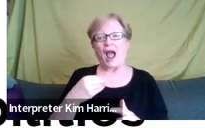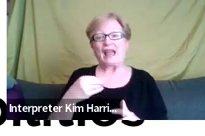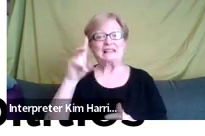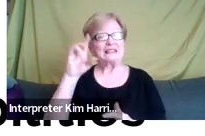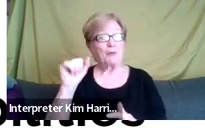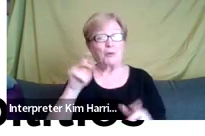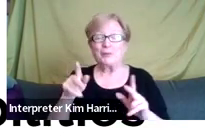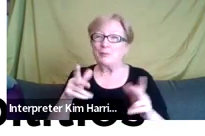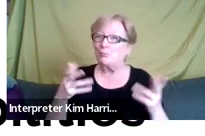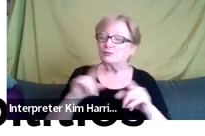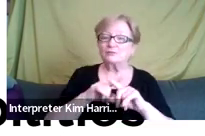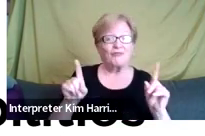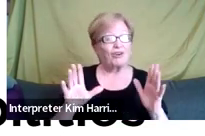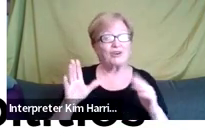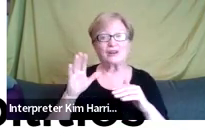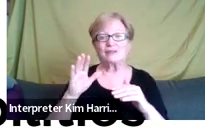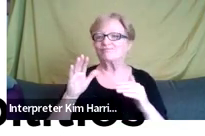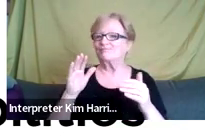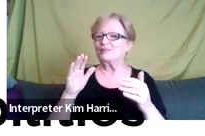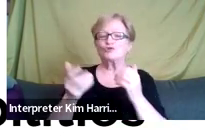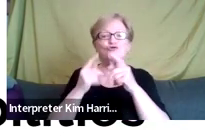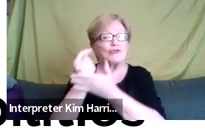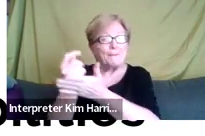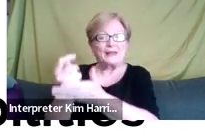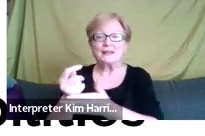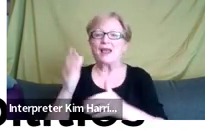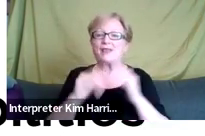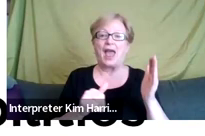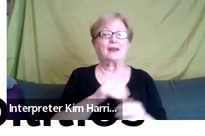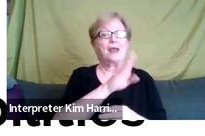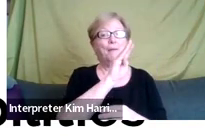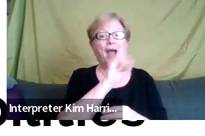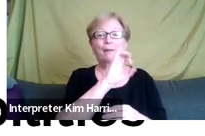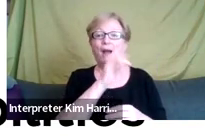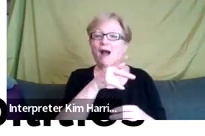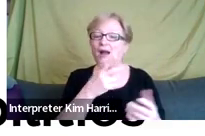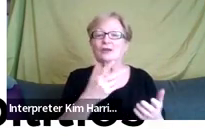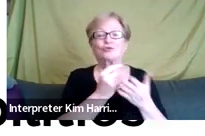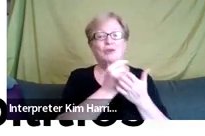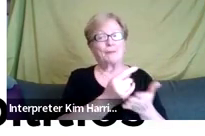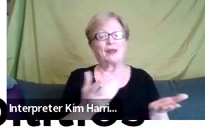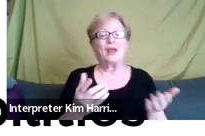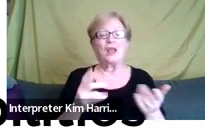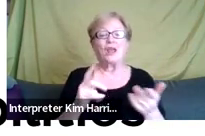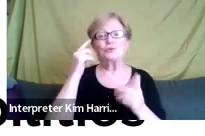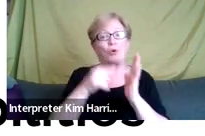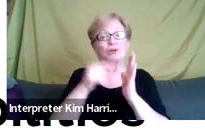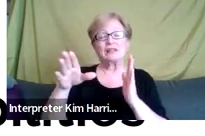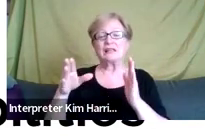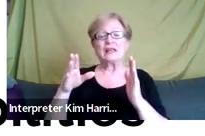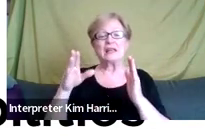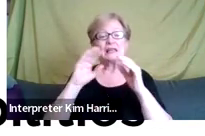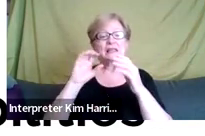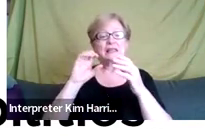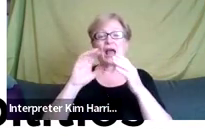And so also oftentimes that, and, you know, in society, which will lay out the